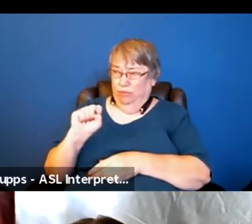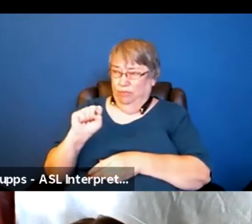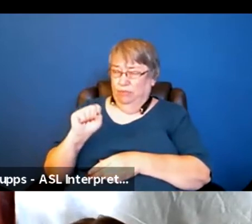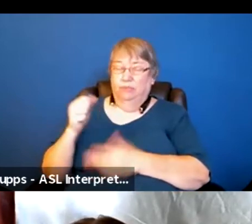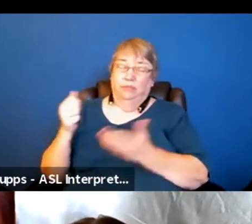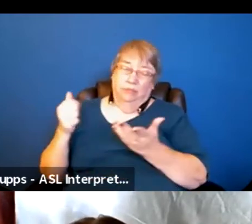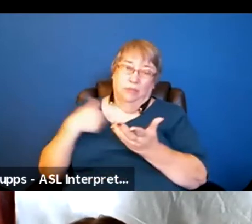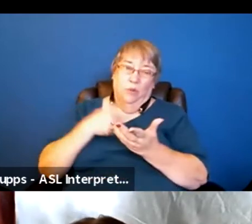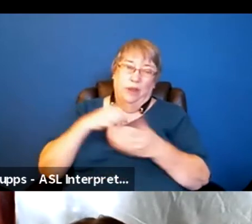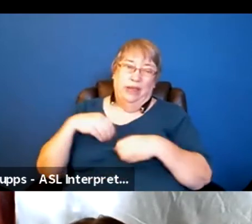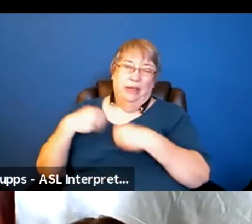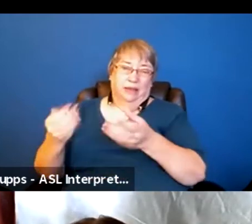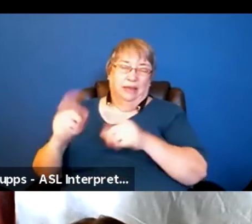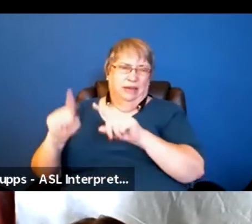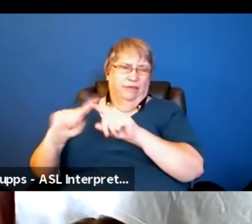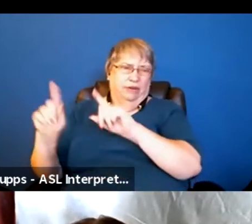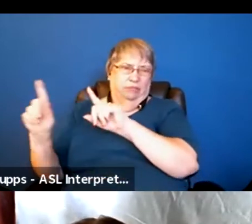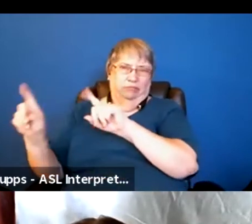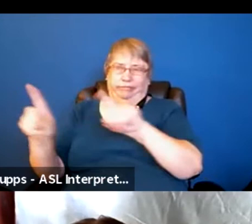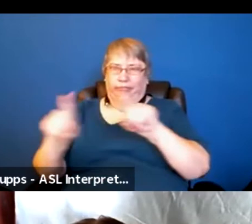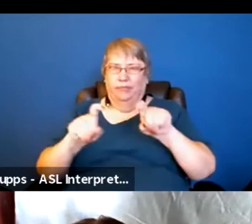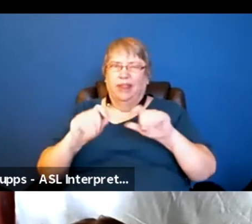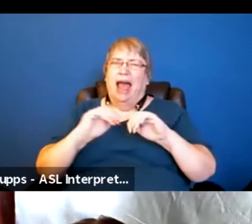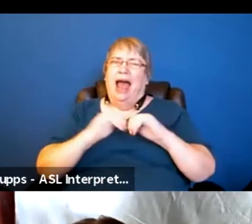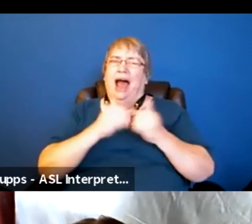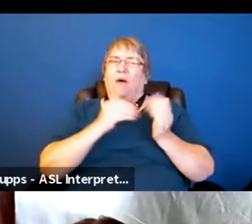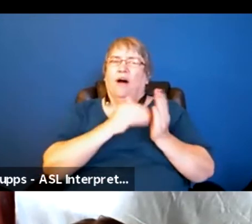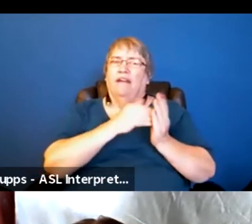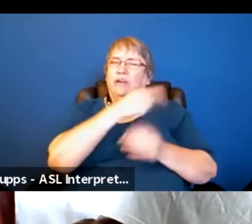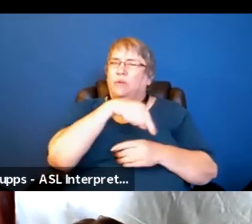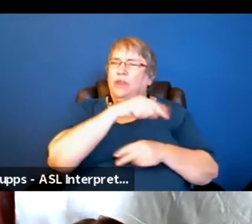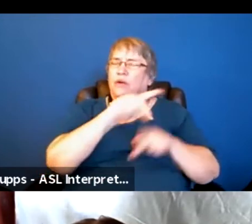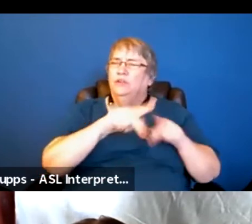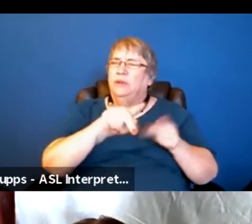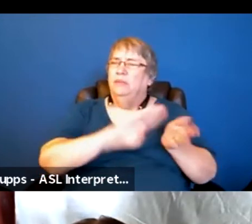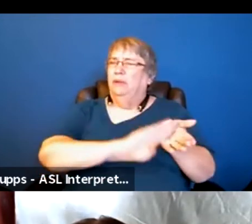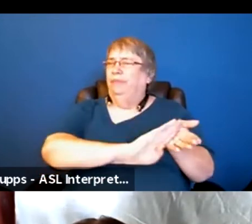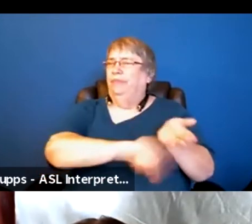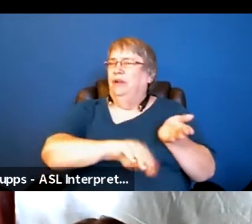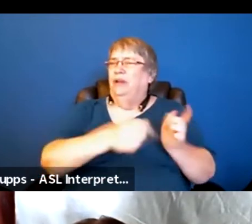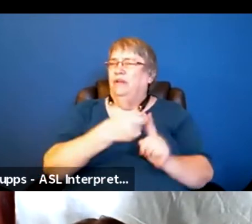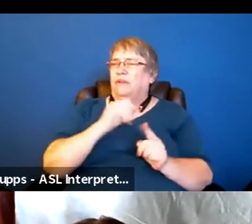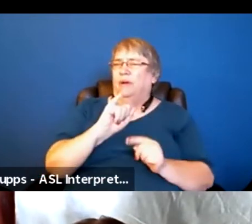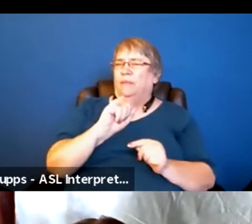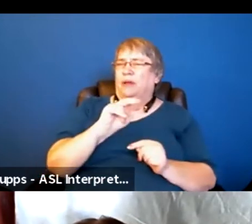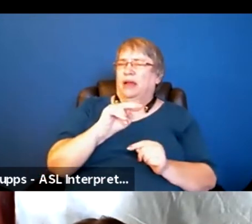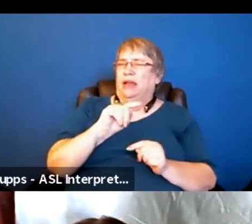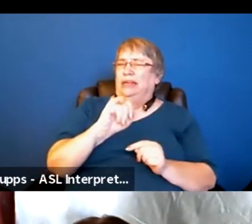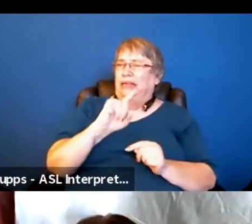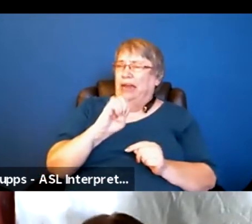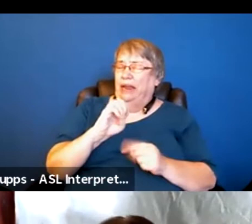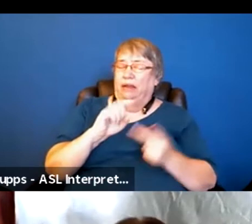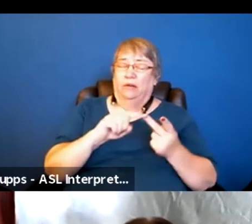different populations, and asked them how often those individuals were excluded from intake, or whether or not they had challenges to access